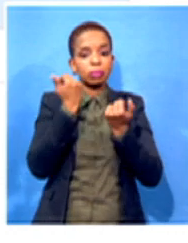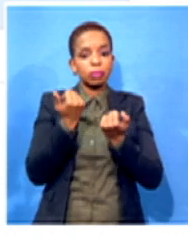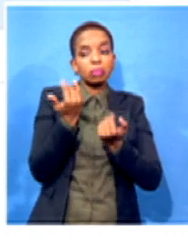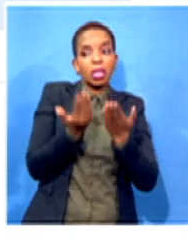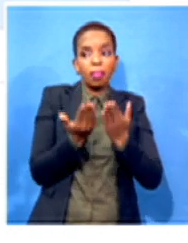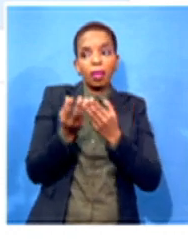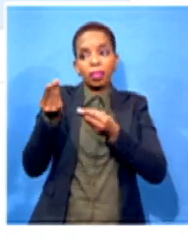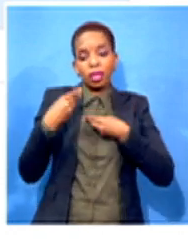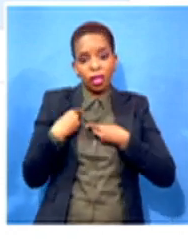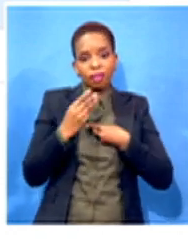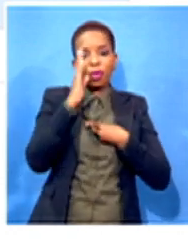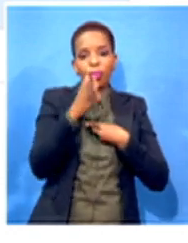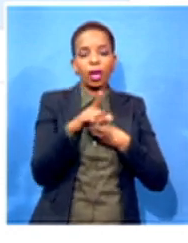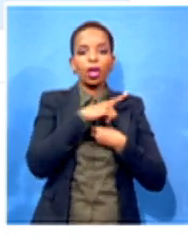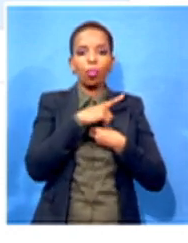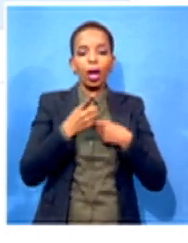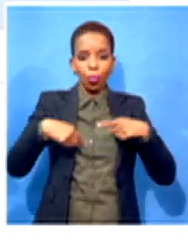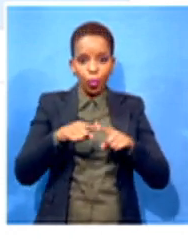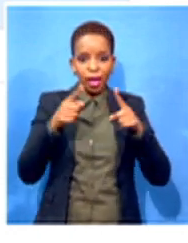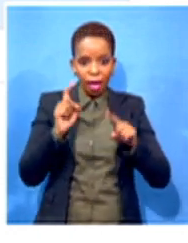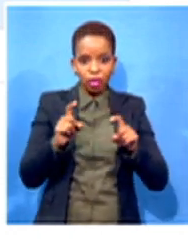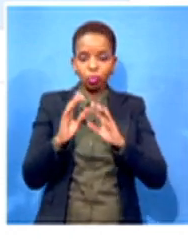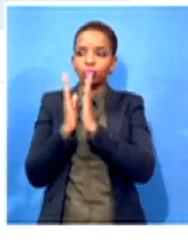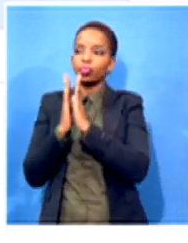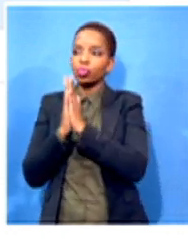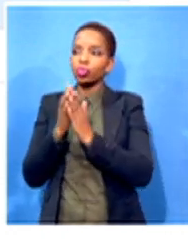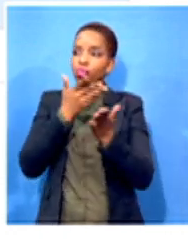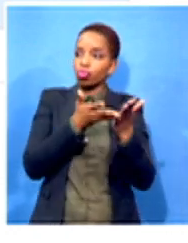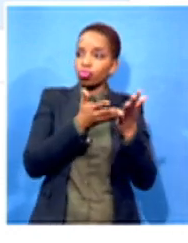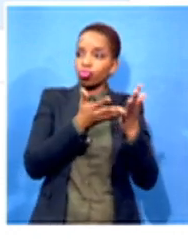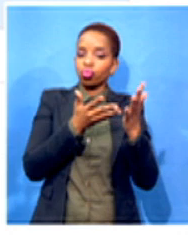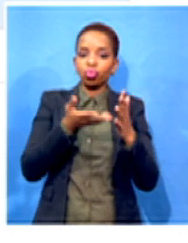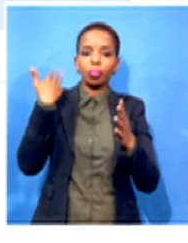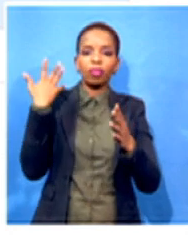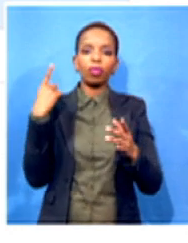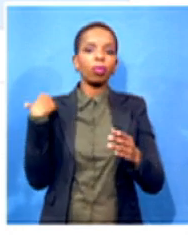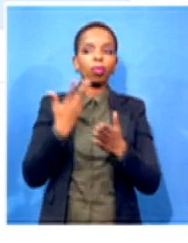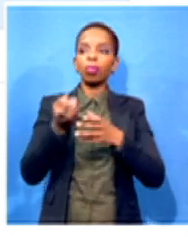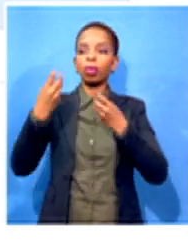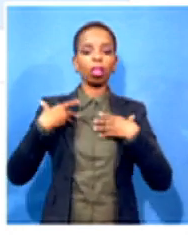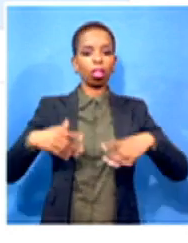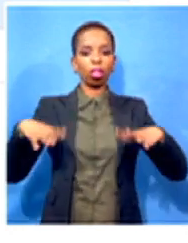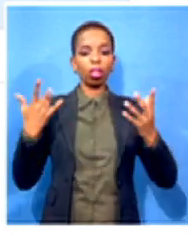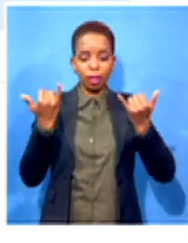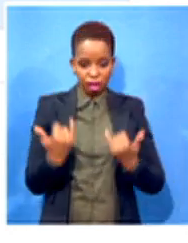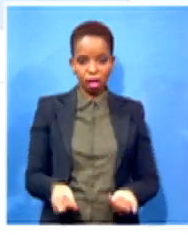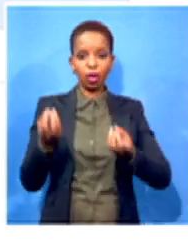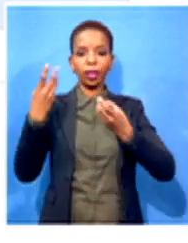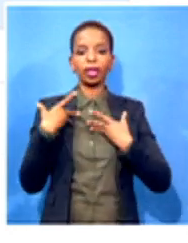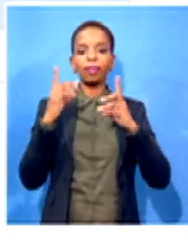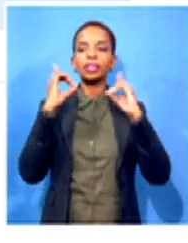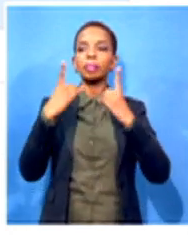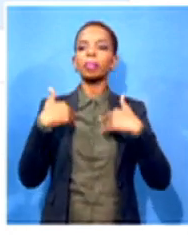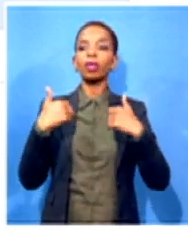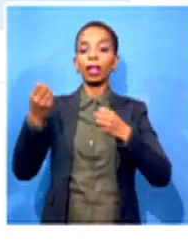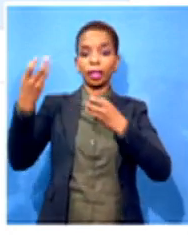we've asked for this type of breakdown previously that wasn't necessarily provided. We've got it now, and now we